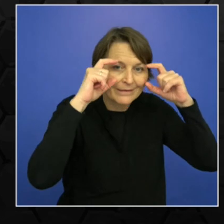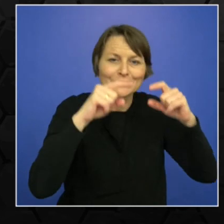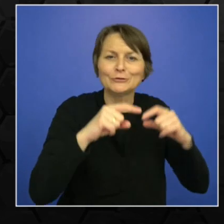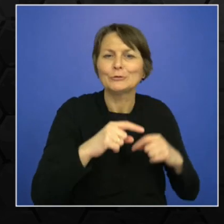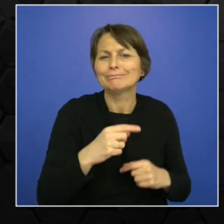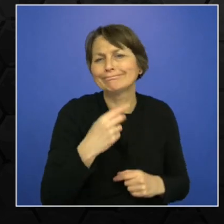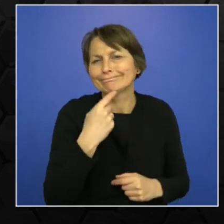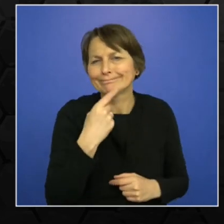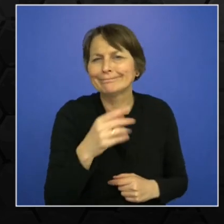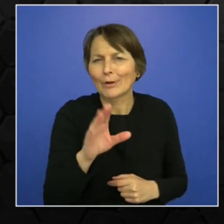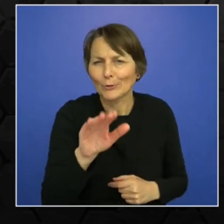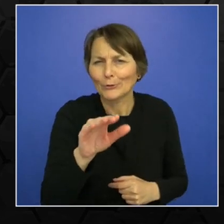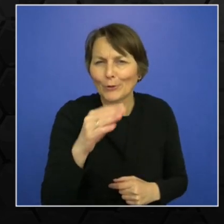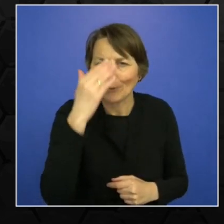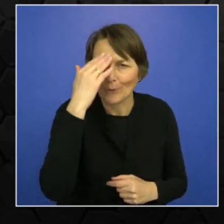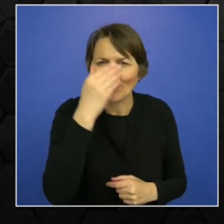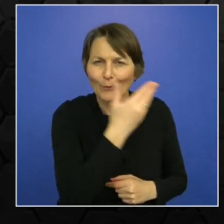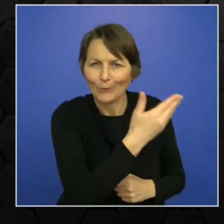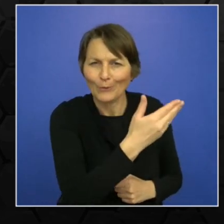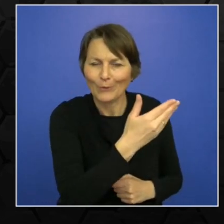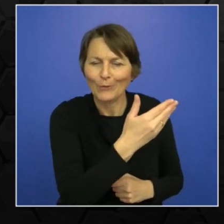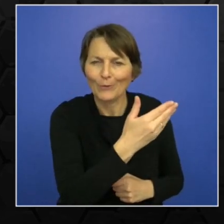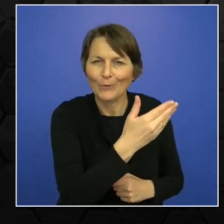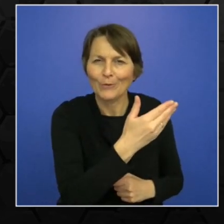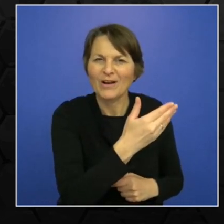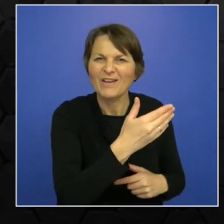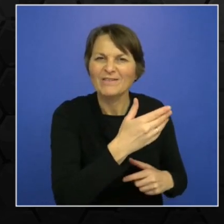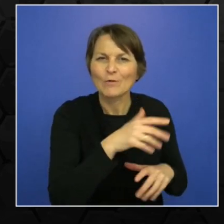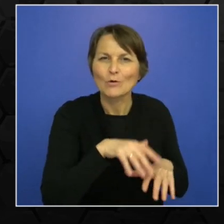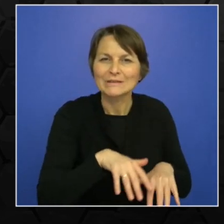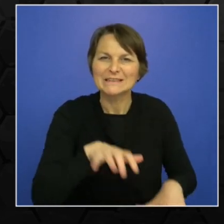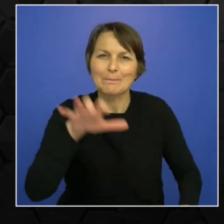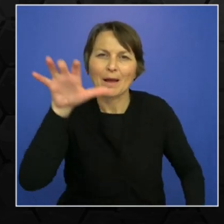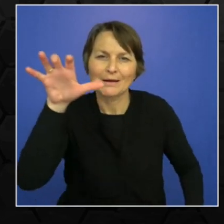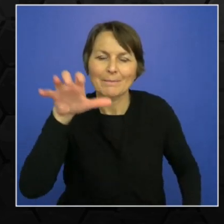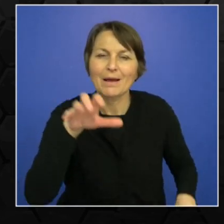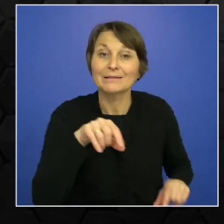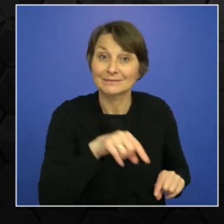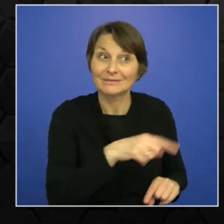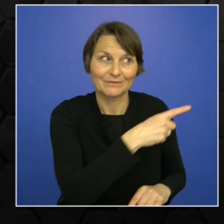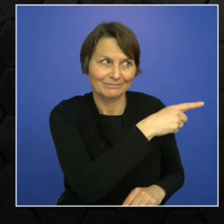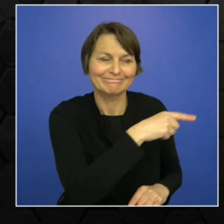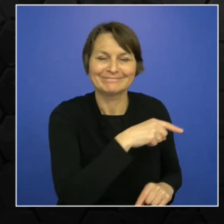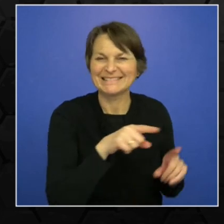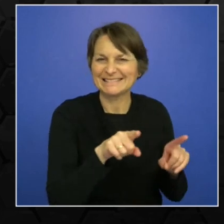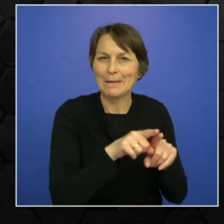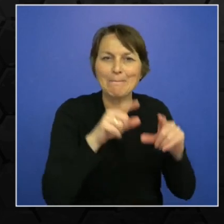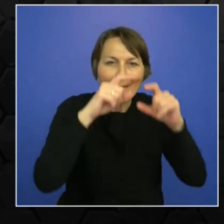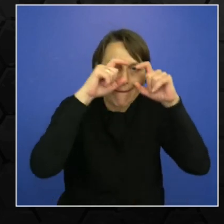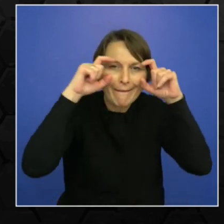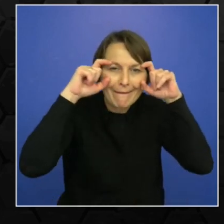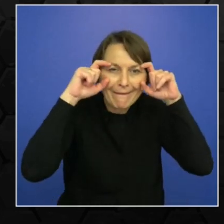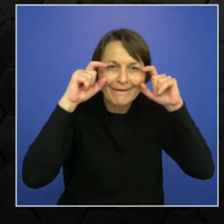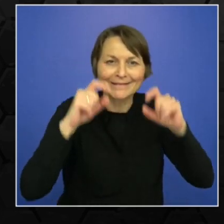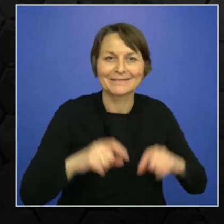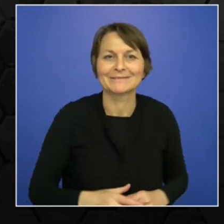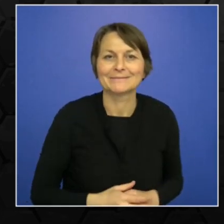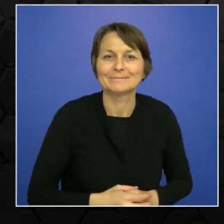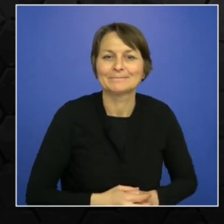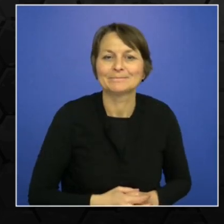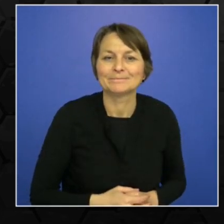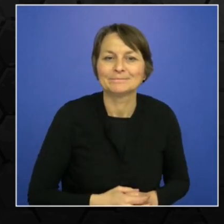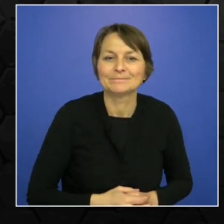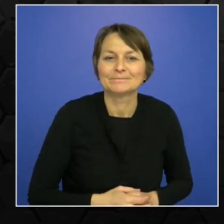from Spider-Man Far From Home. But jokes apart, these glasses are going by